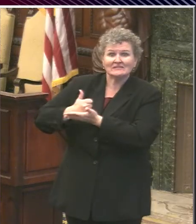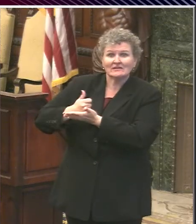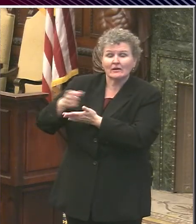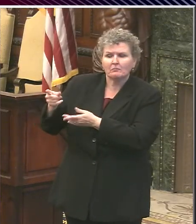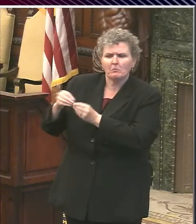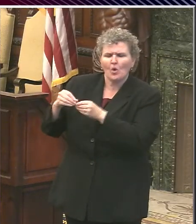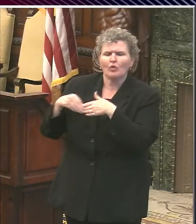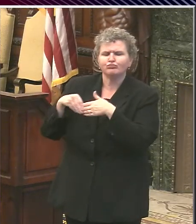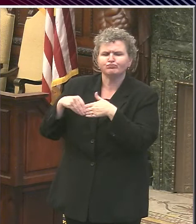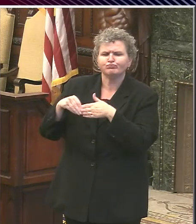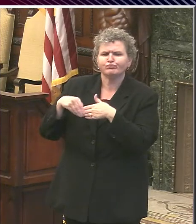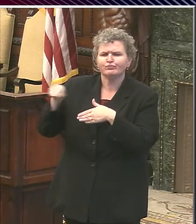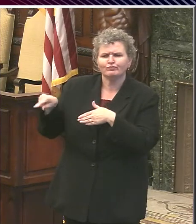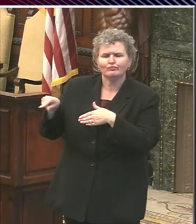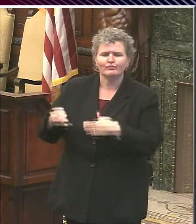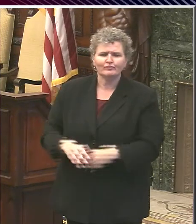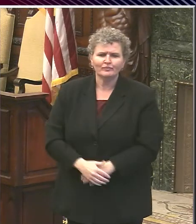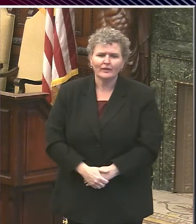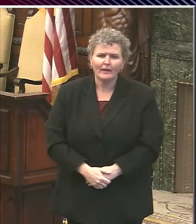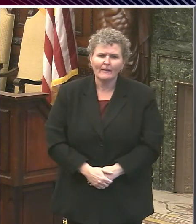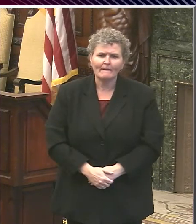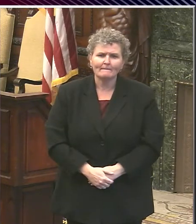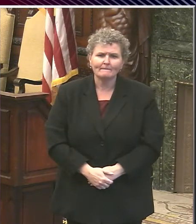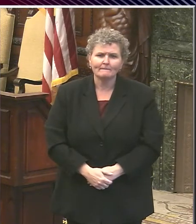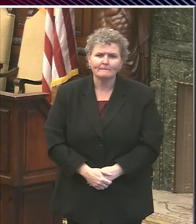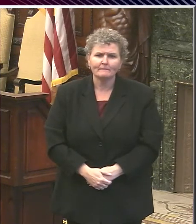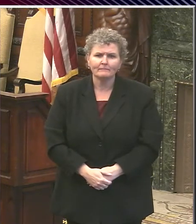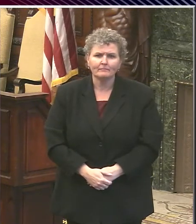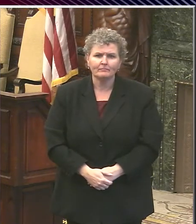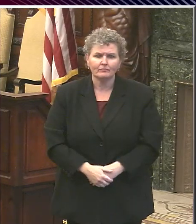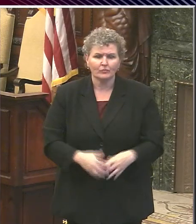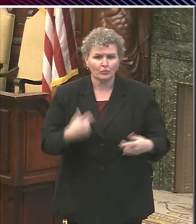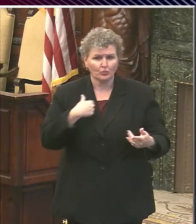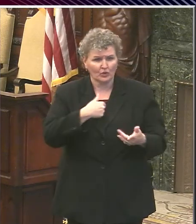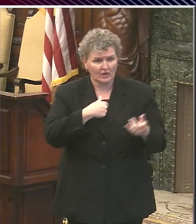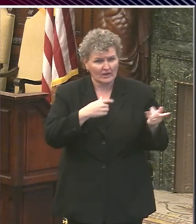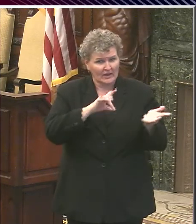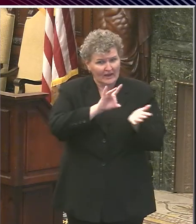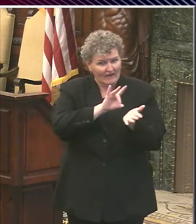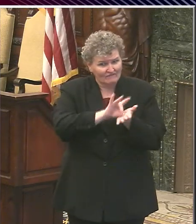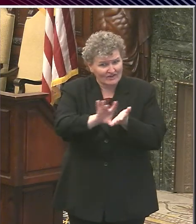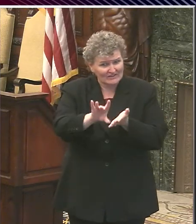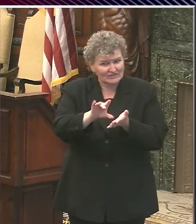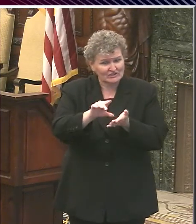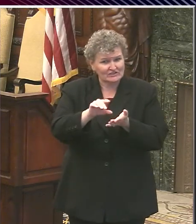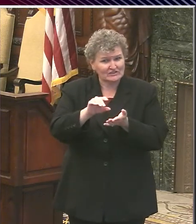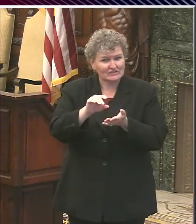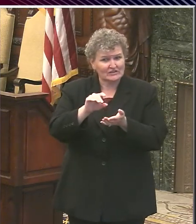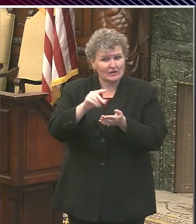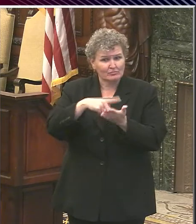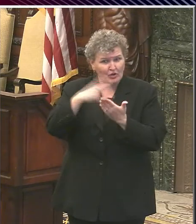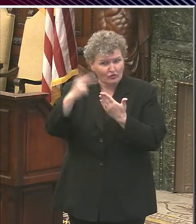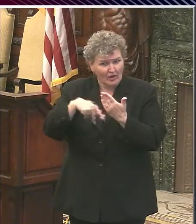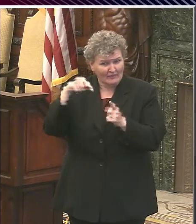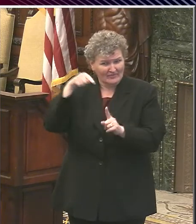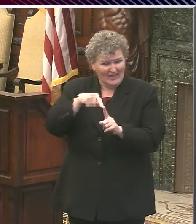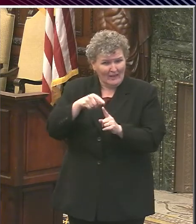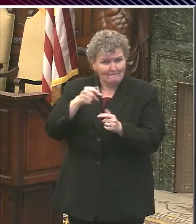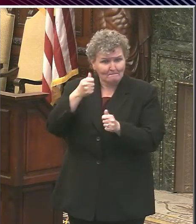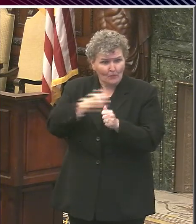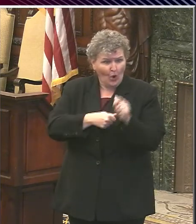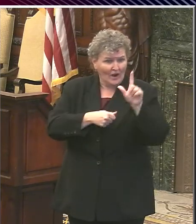as well. And with the eviction diversion program, is that something where both sides have to opt in,